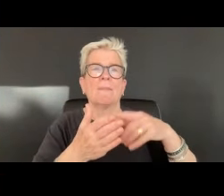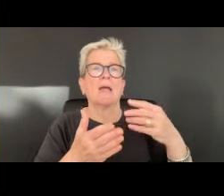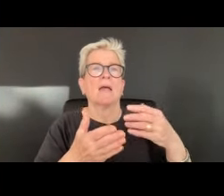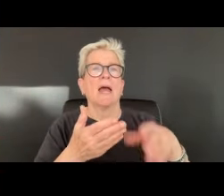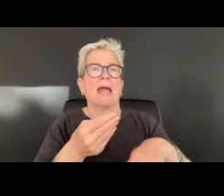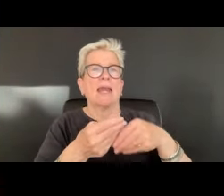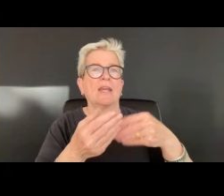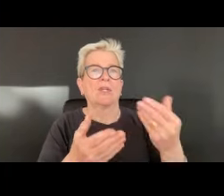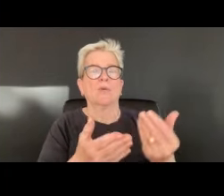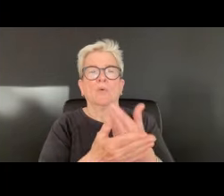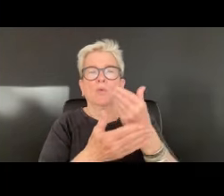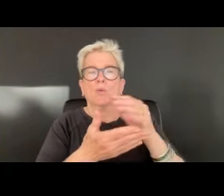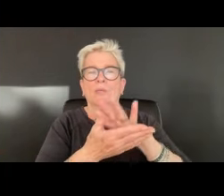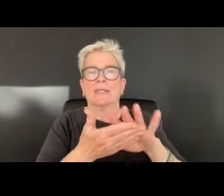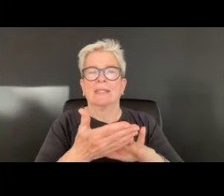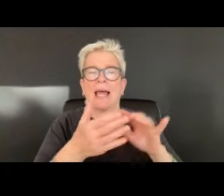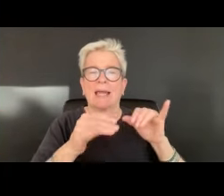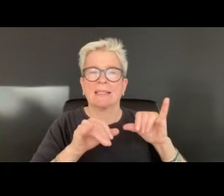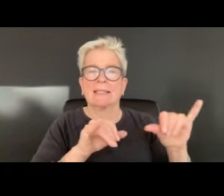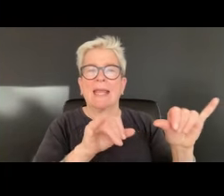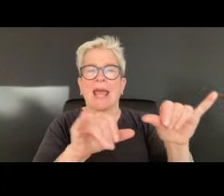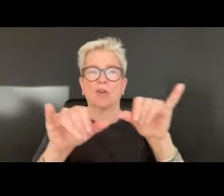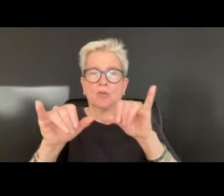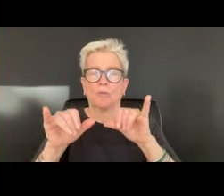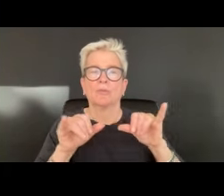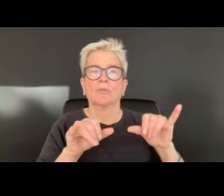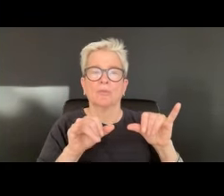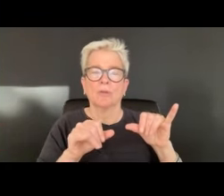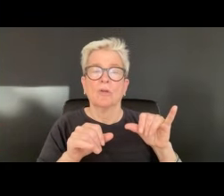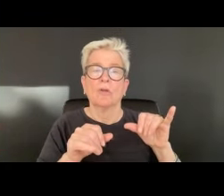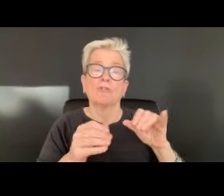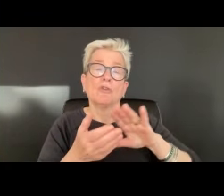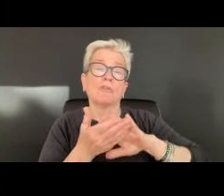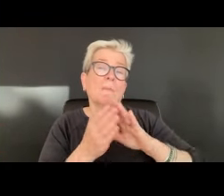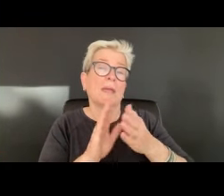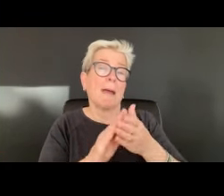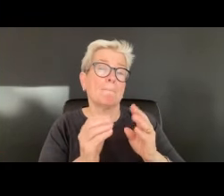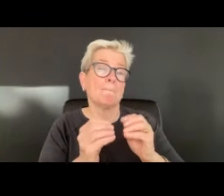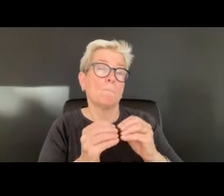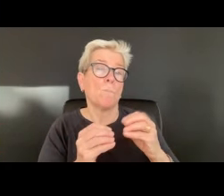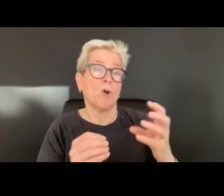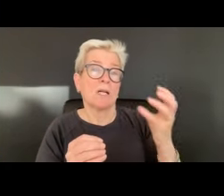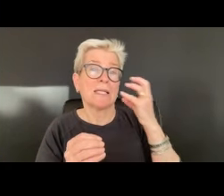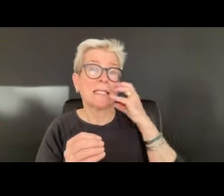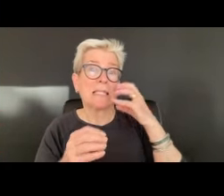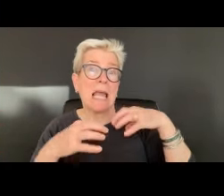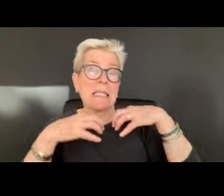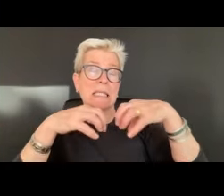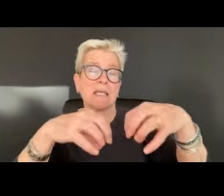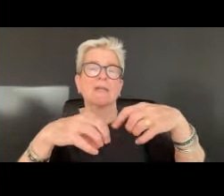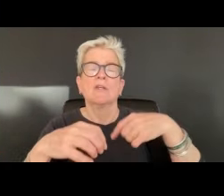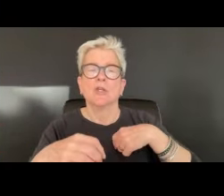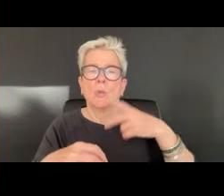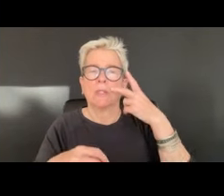design standards to those, so that, you know, as they become more dense, that we'll get good design outcomes.